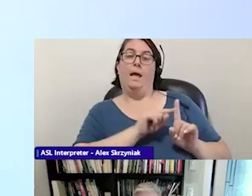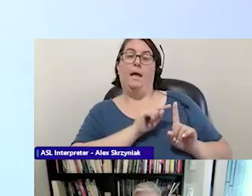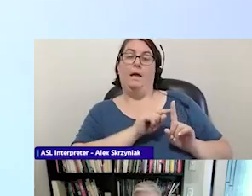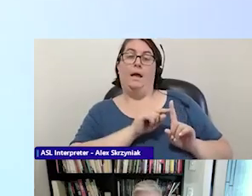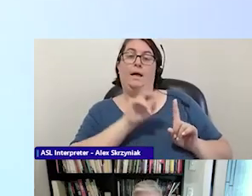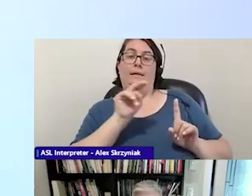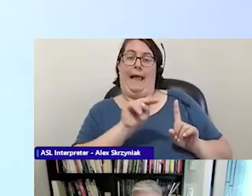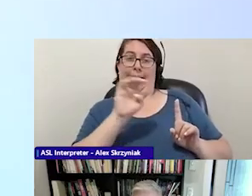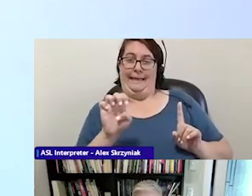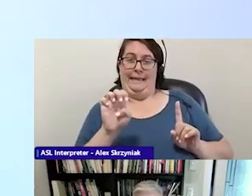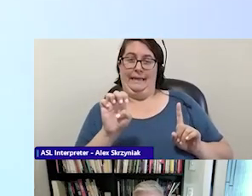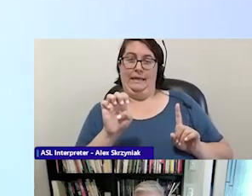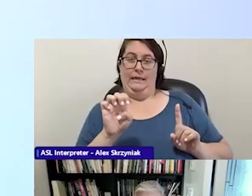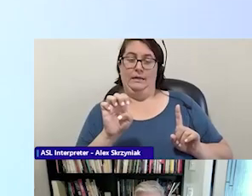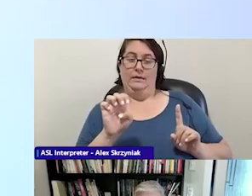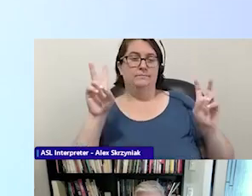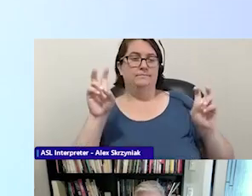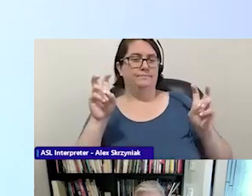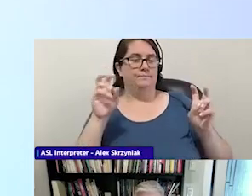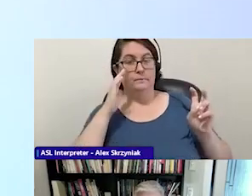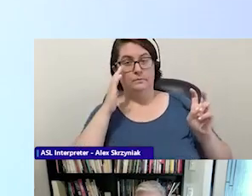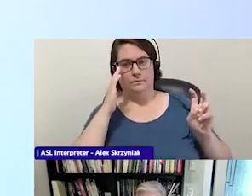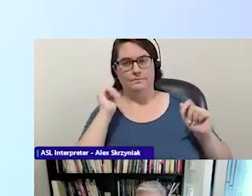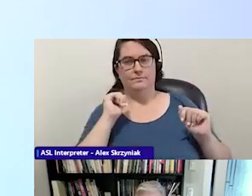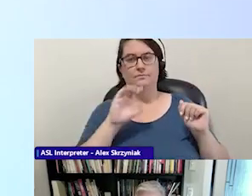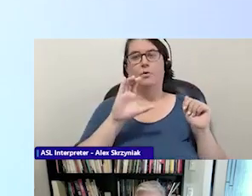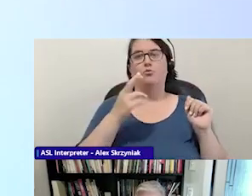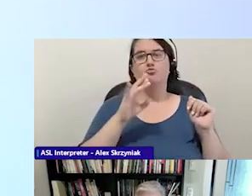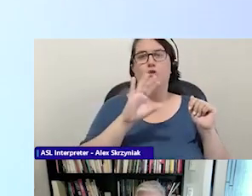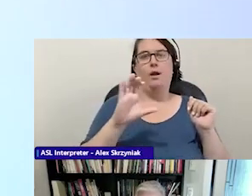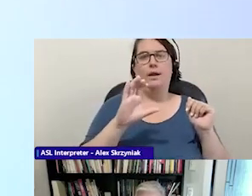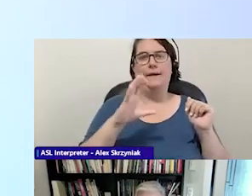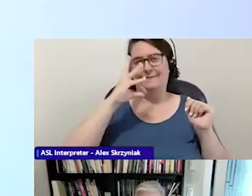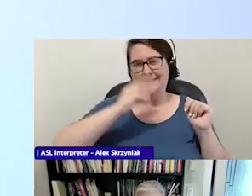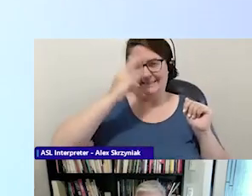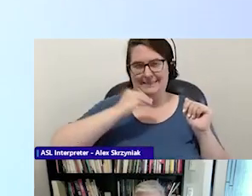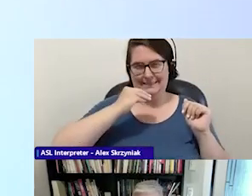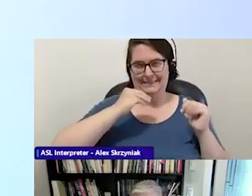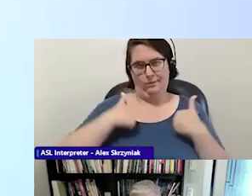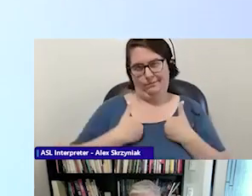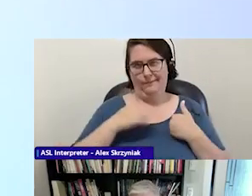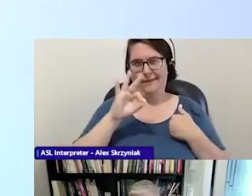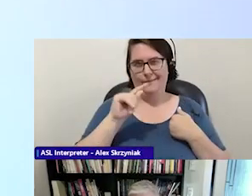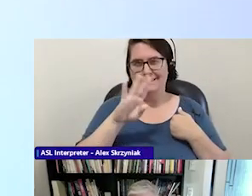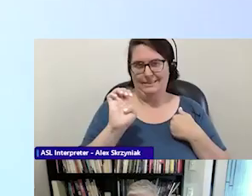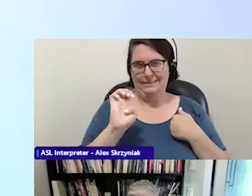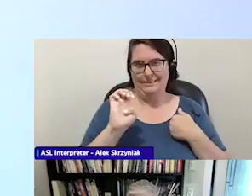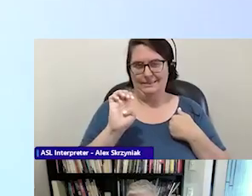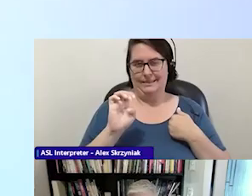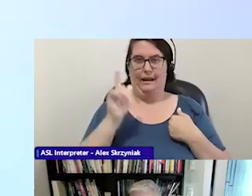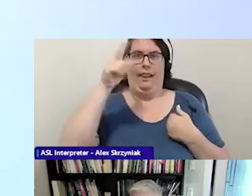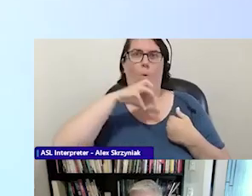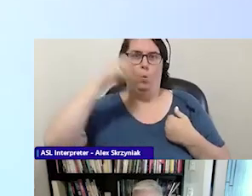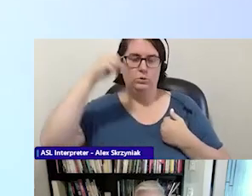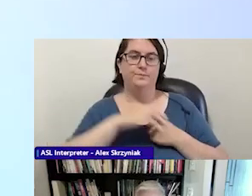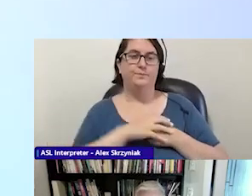ME, commonly known as chronic fatigue syndrome, in her later years. When she was